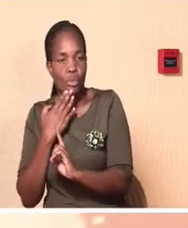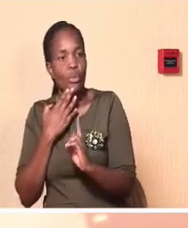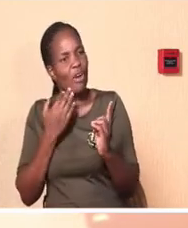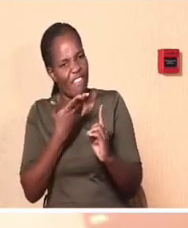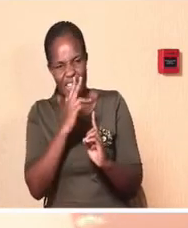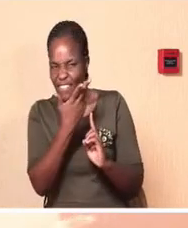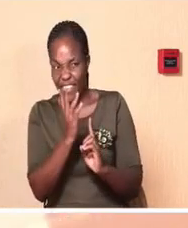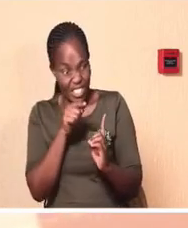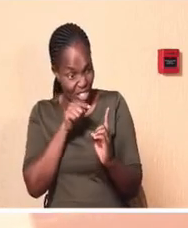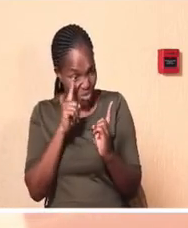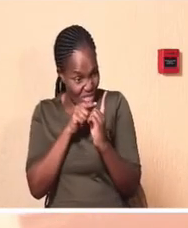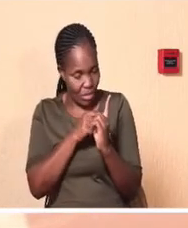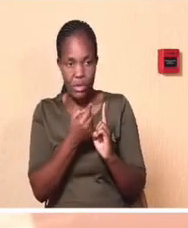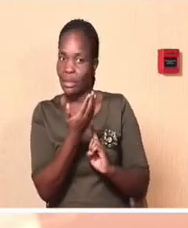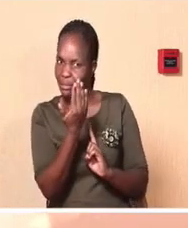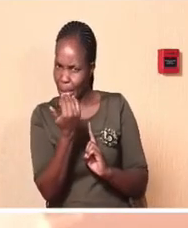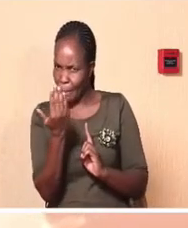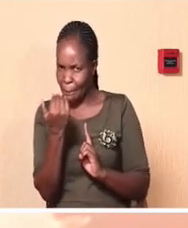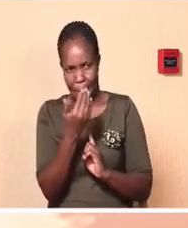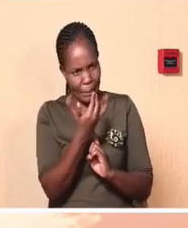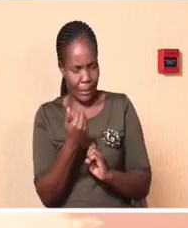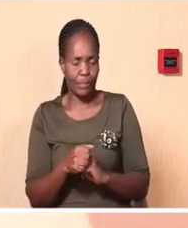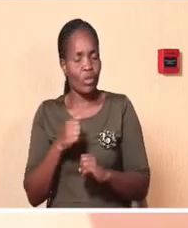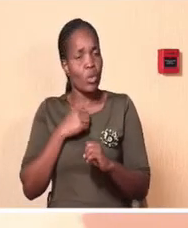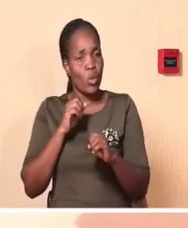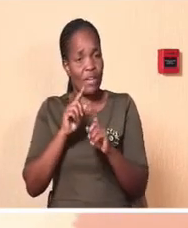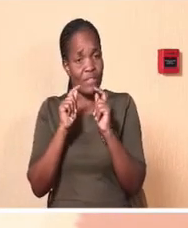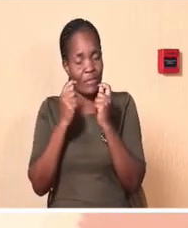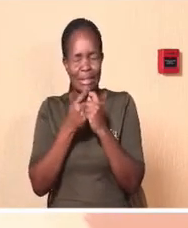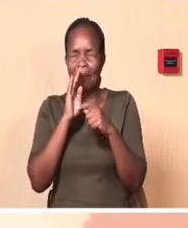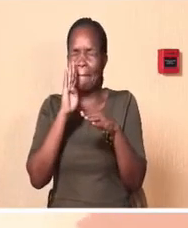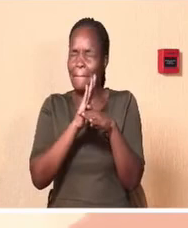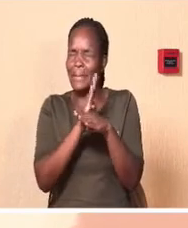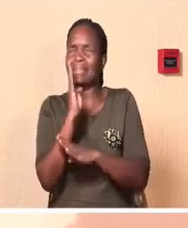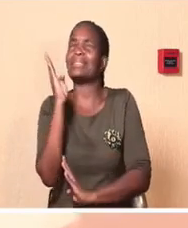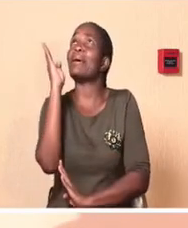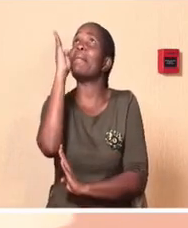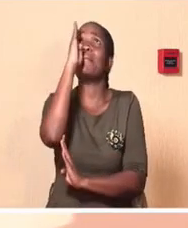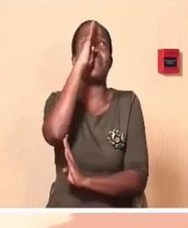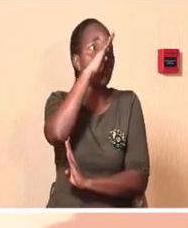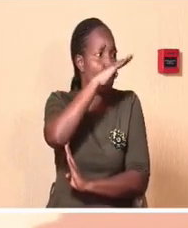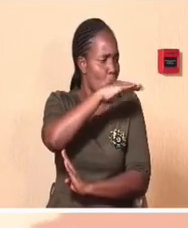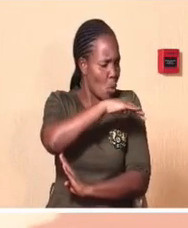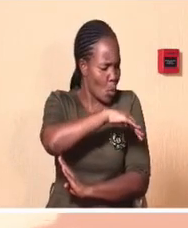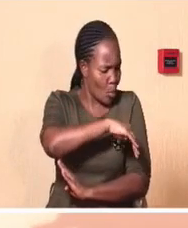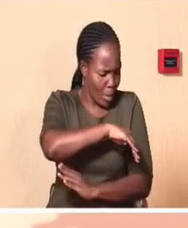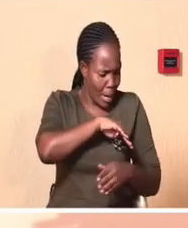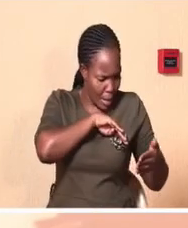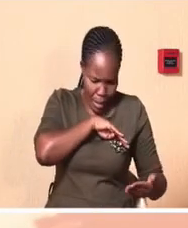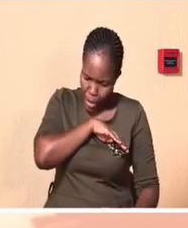So the team is working 24/7 to make sure that every